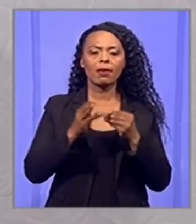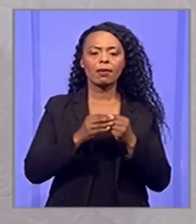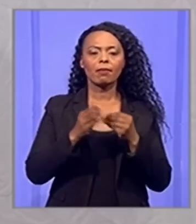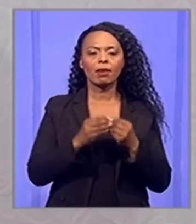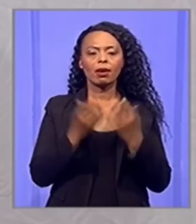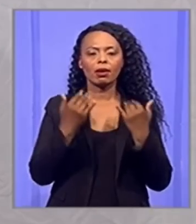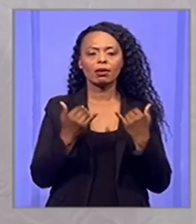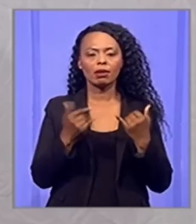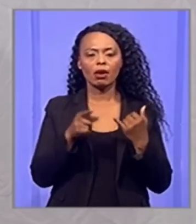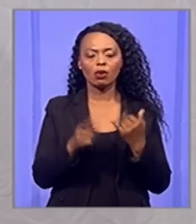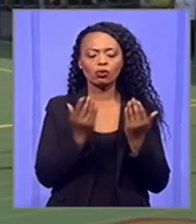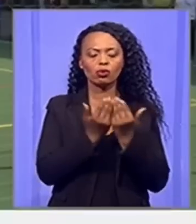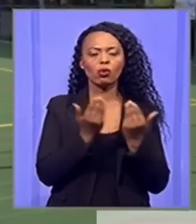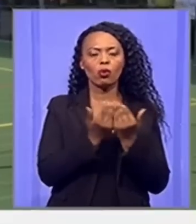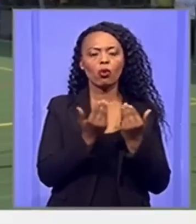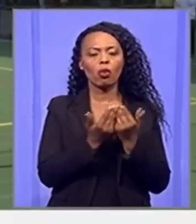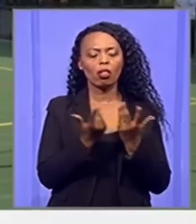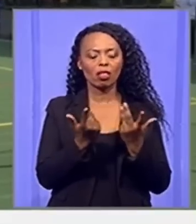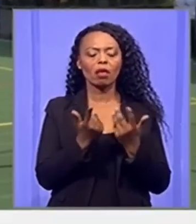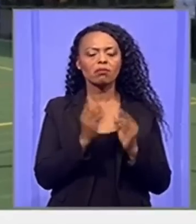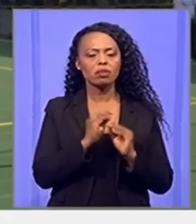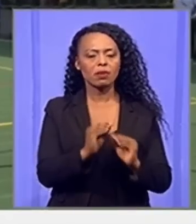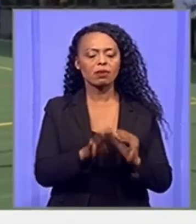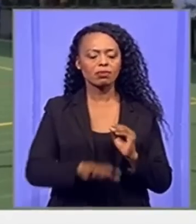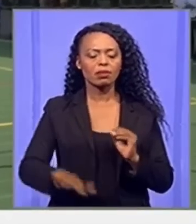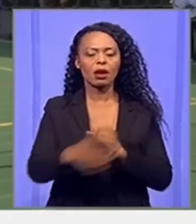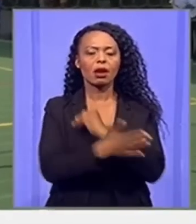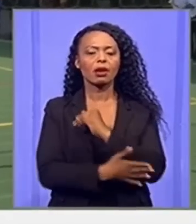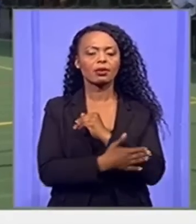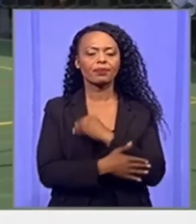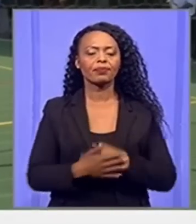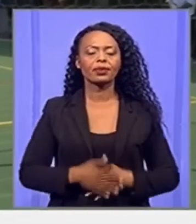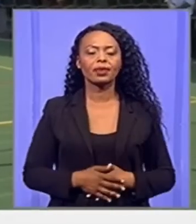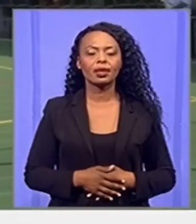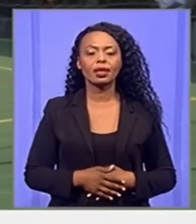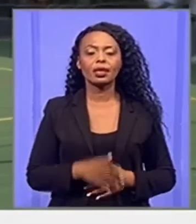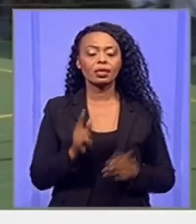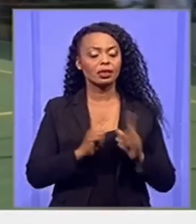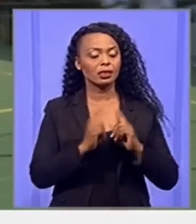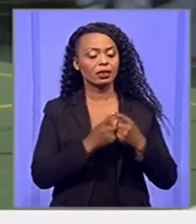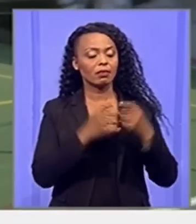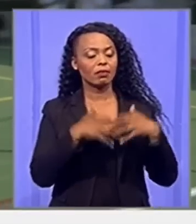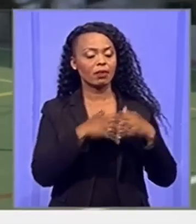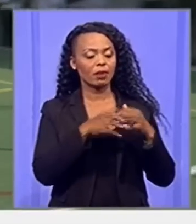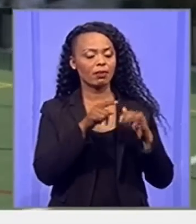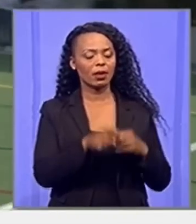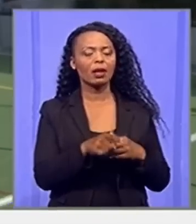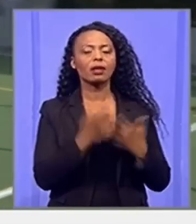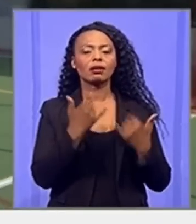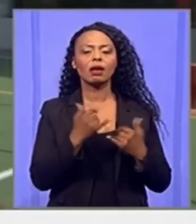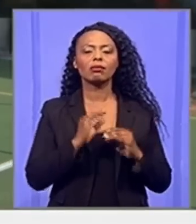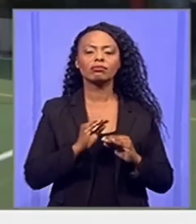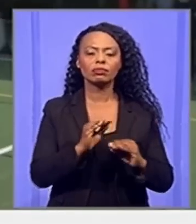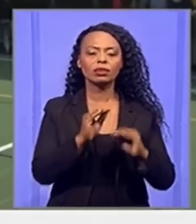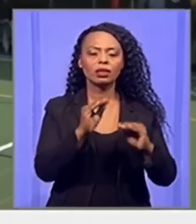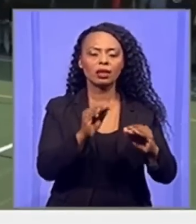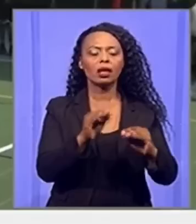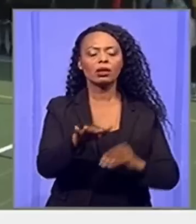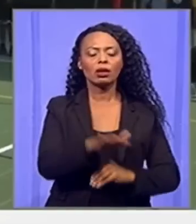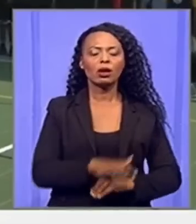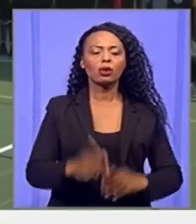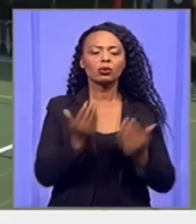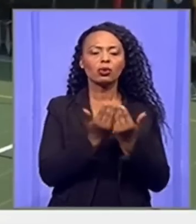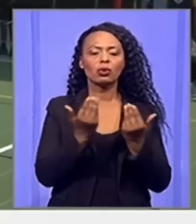macro body for school sport in the country. Baraluki ba mehleng e tlo ba karolo e kgolo ya go tsošološa dipapadi